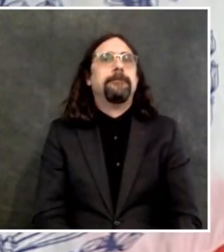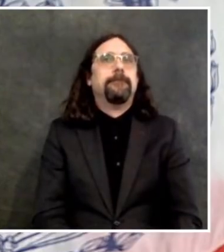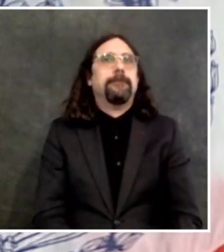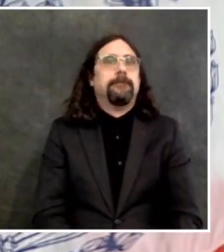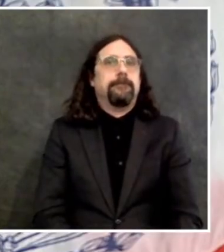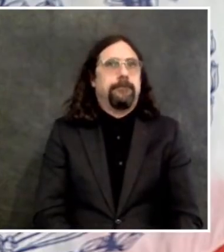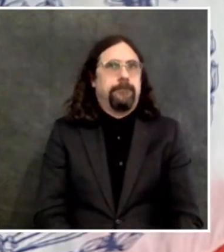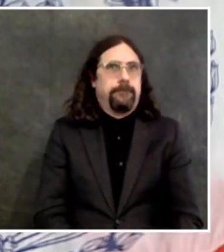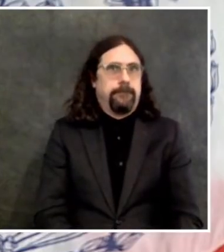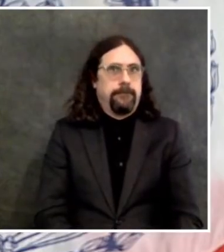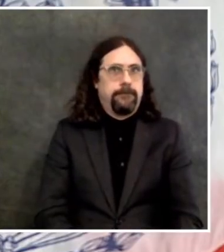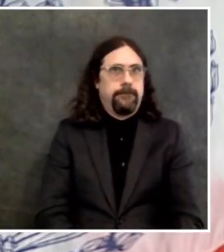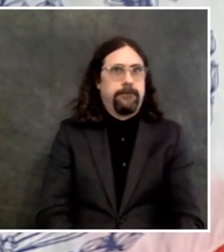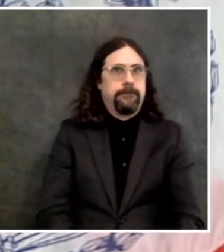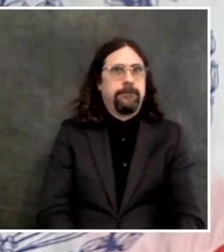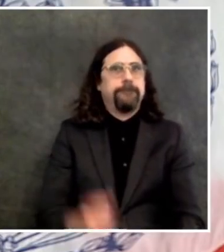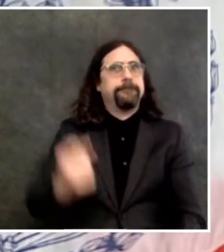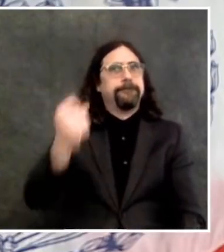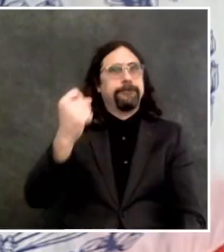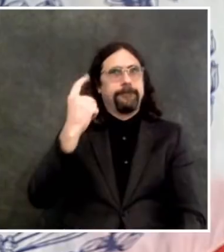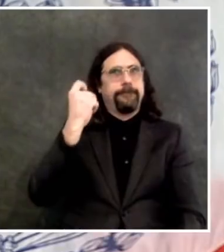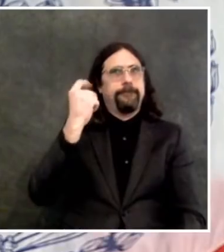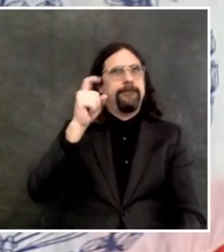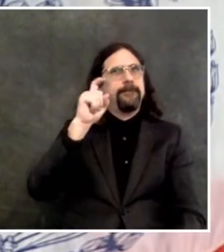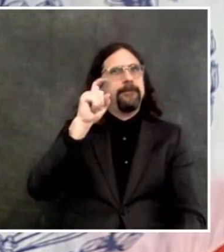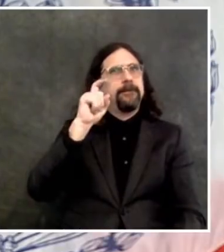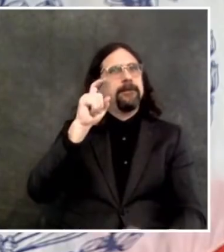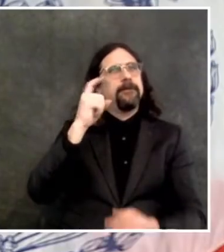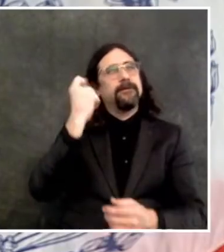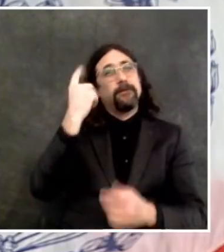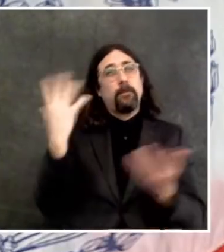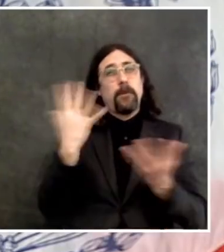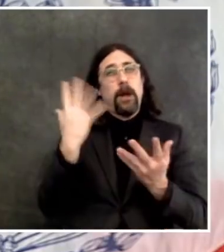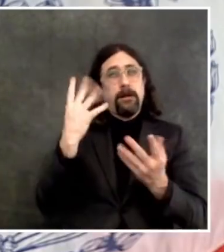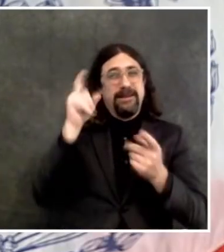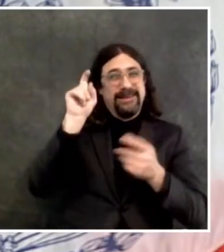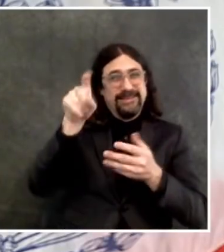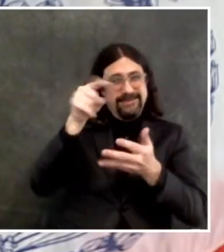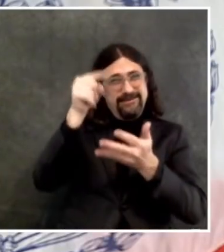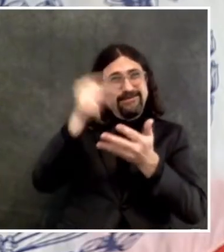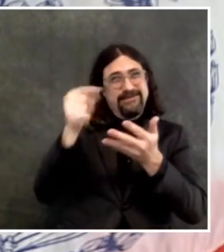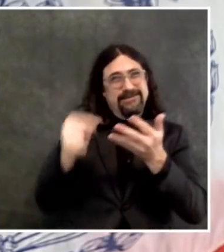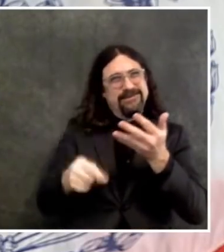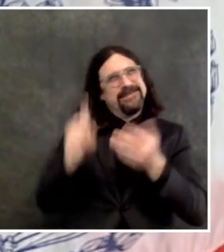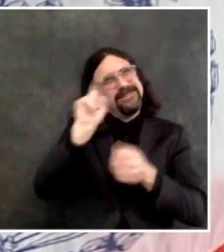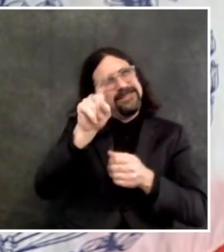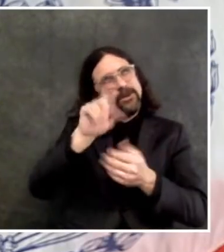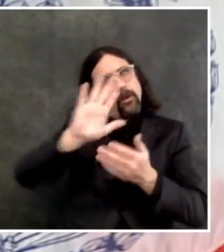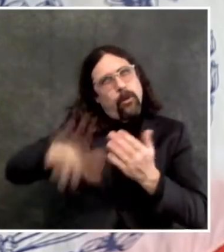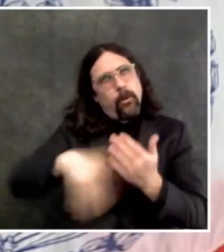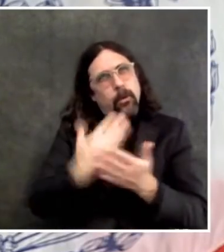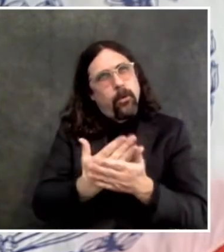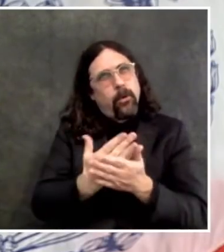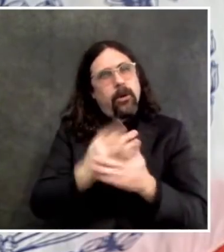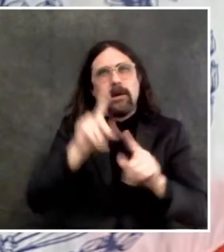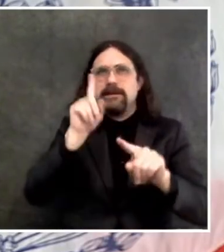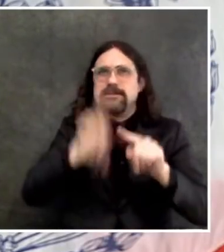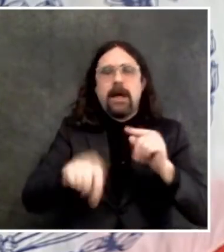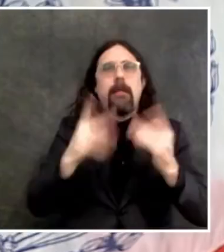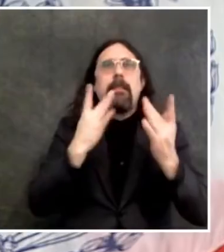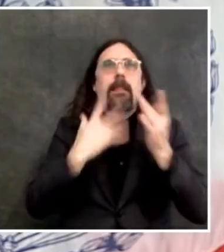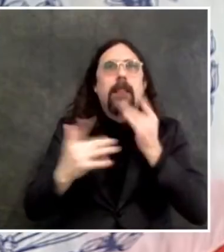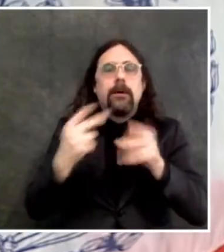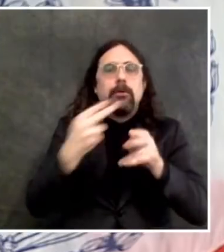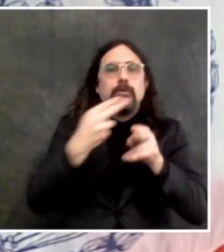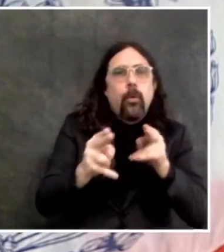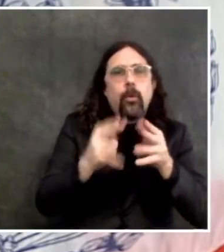going over the situation in New York City and pointing out, imagine for a moment, we had 20,000 hospital beds. We're talking about needing